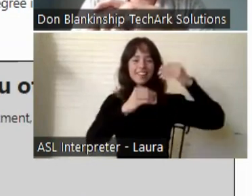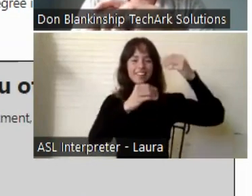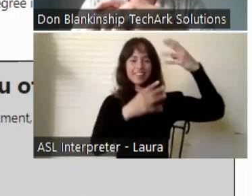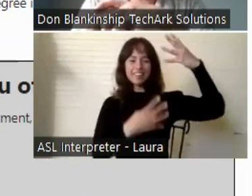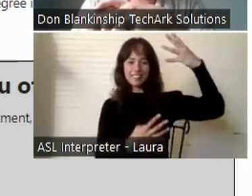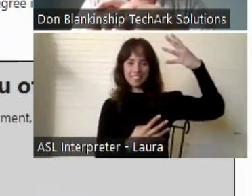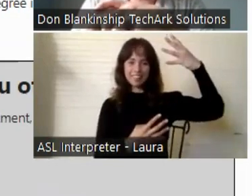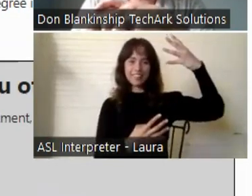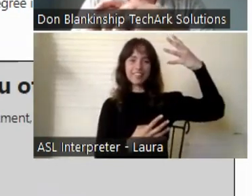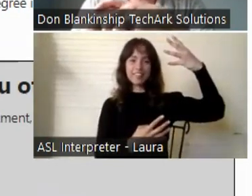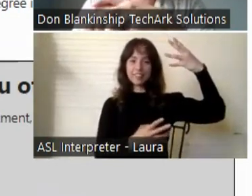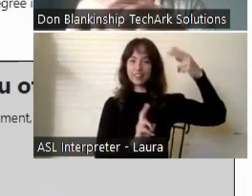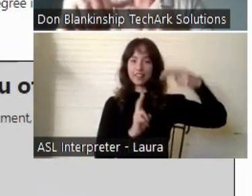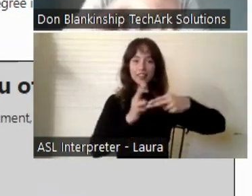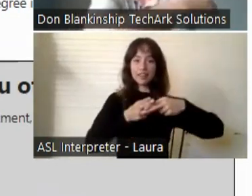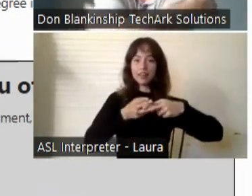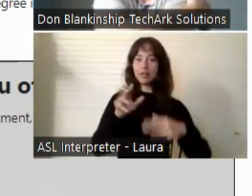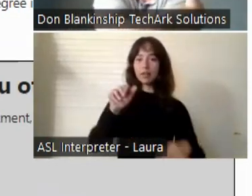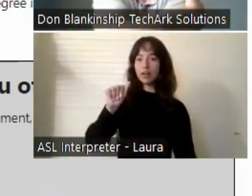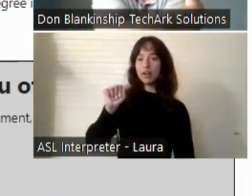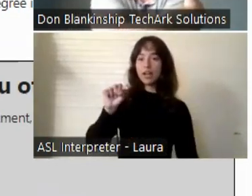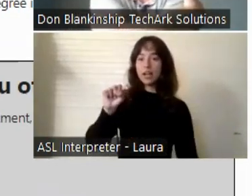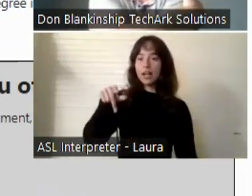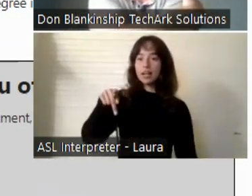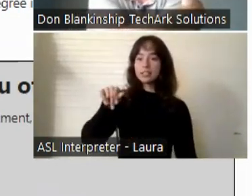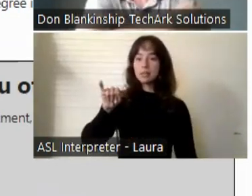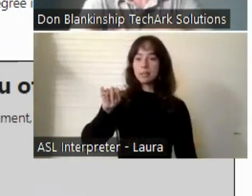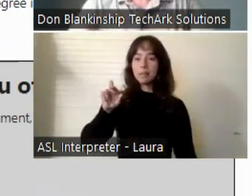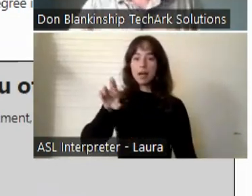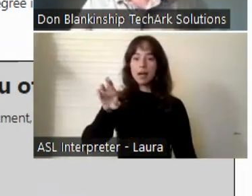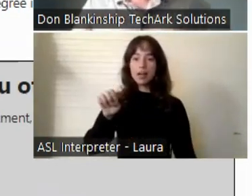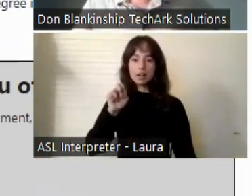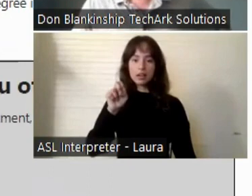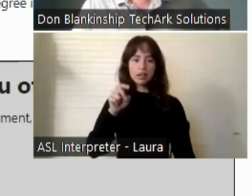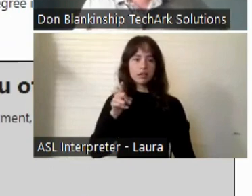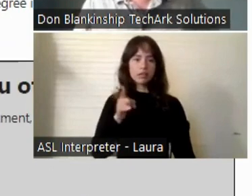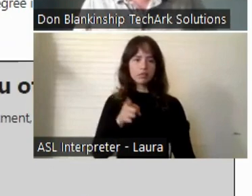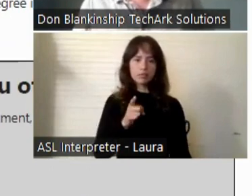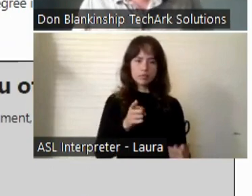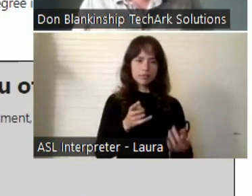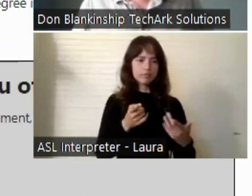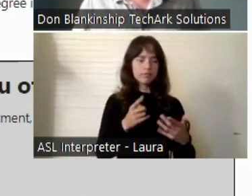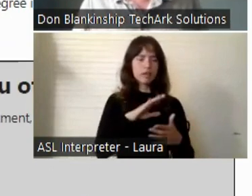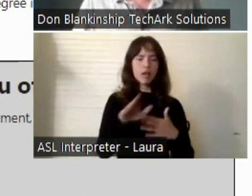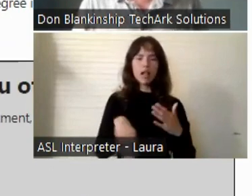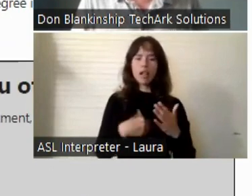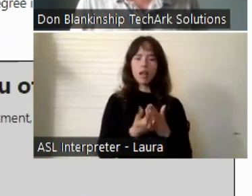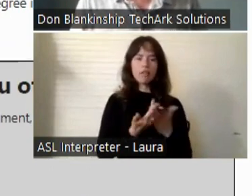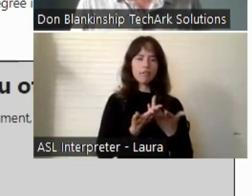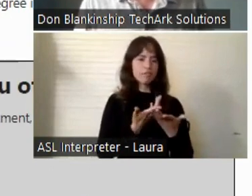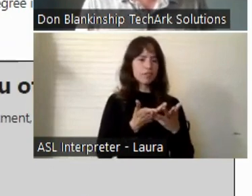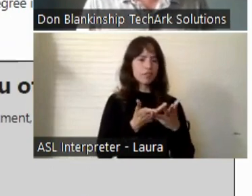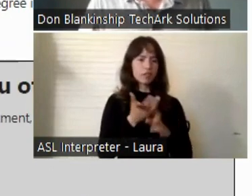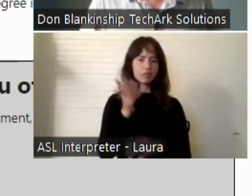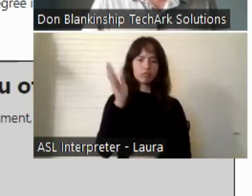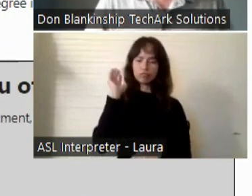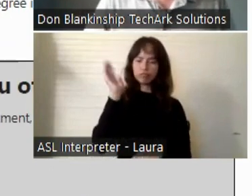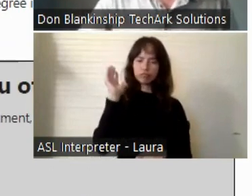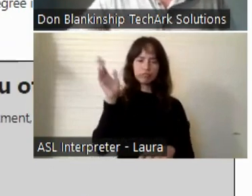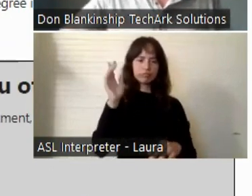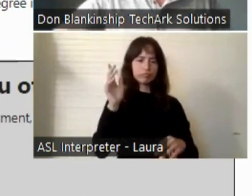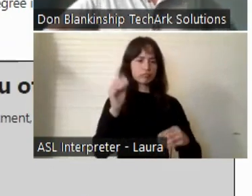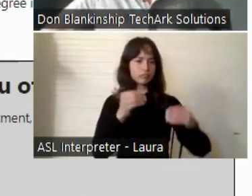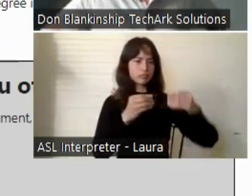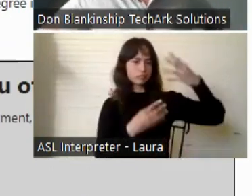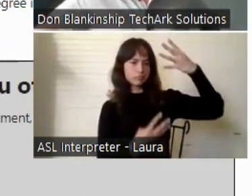called Aspire. And Aspire, we organize all of our conversations: business management, health science, hospitality, entertainment, law